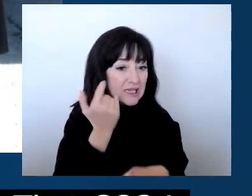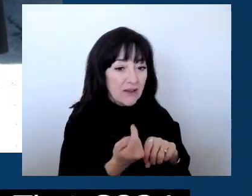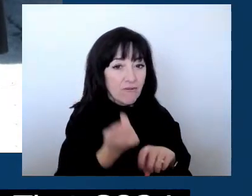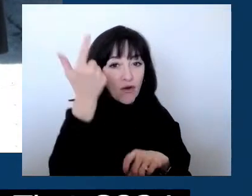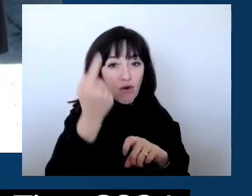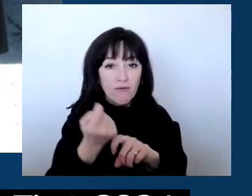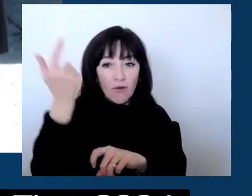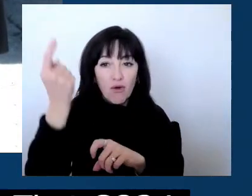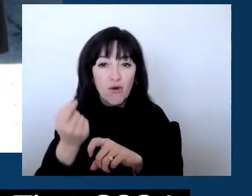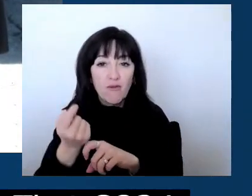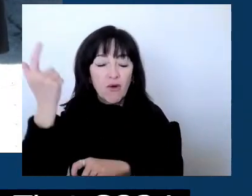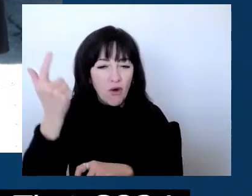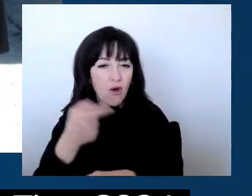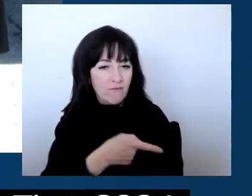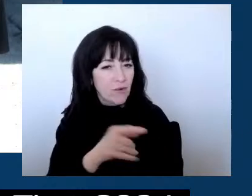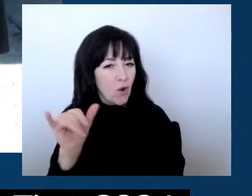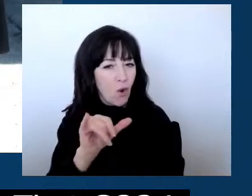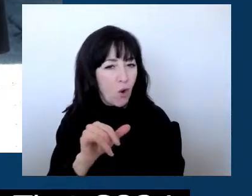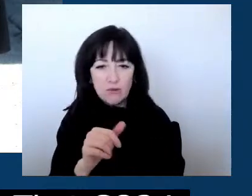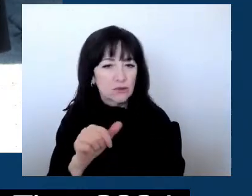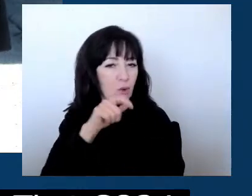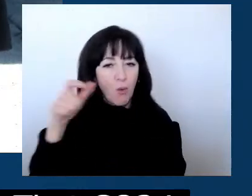on foreign oil.